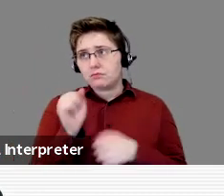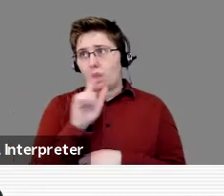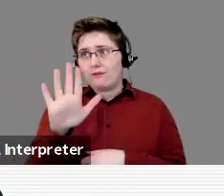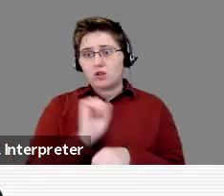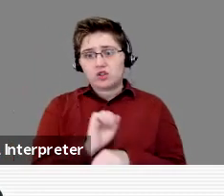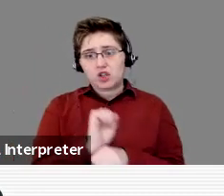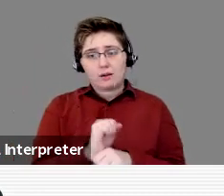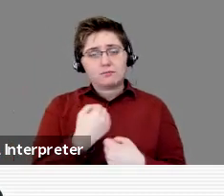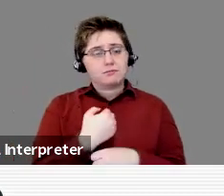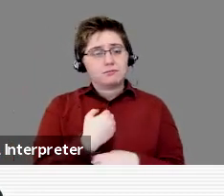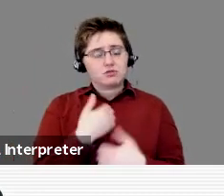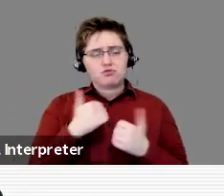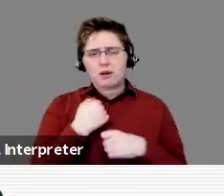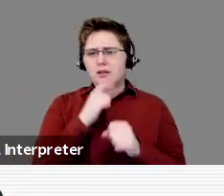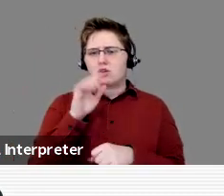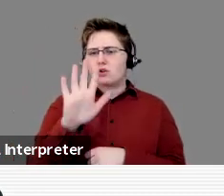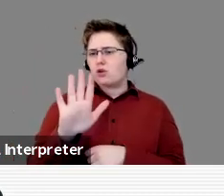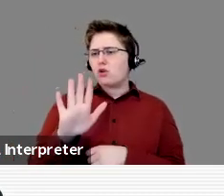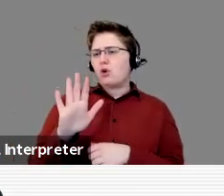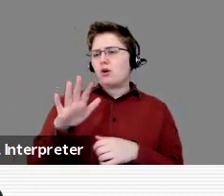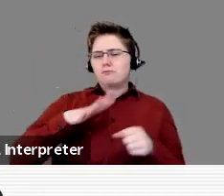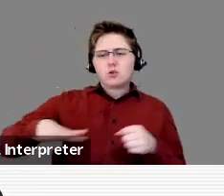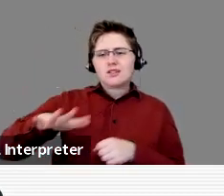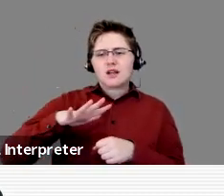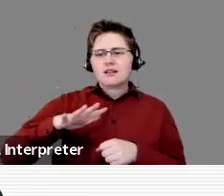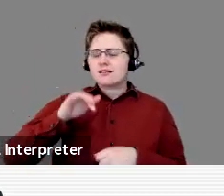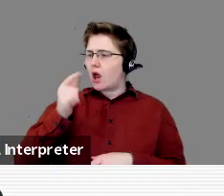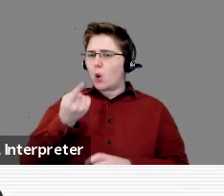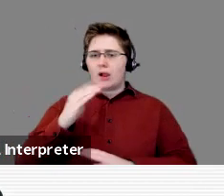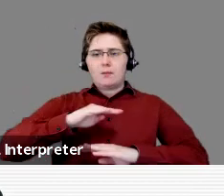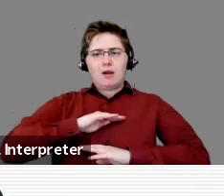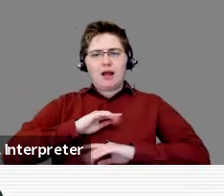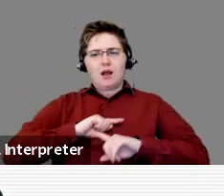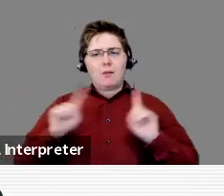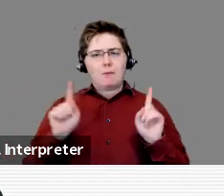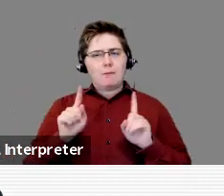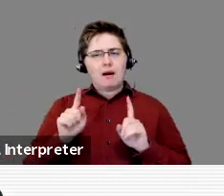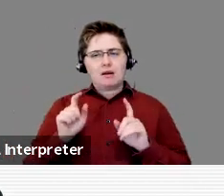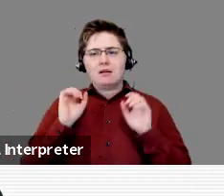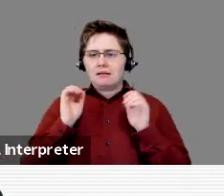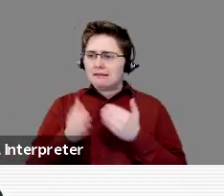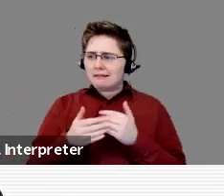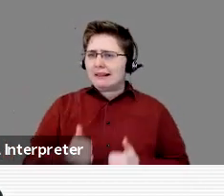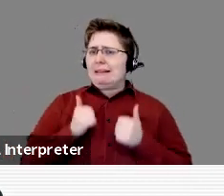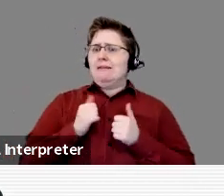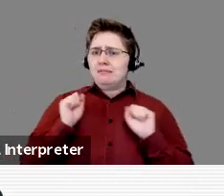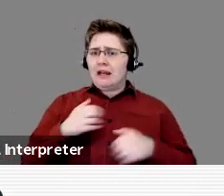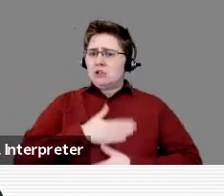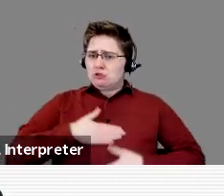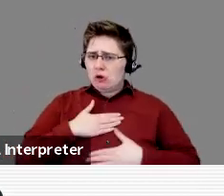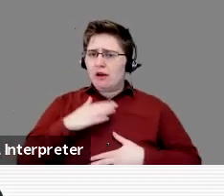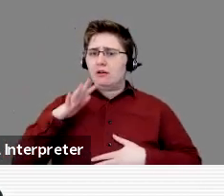job is making sure that your jurisdiction is not only compliant but livable and enjoyable by the people who live